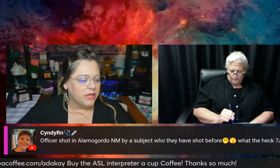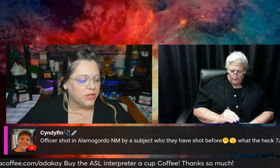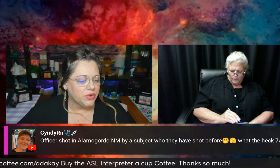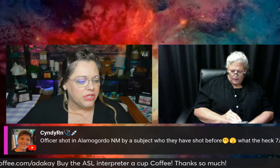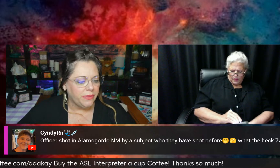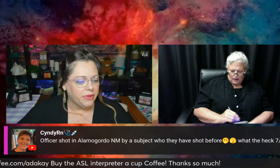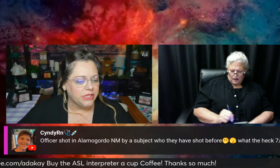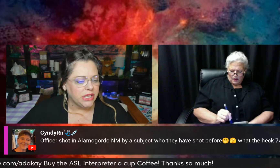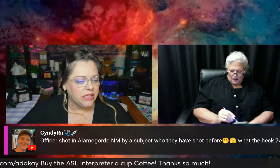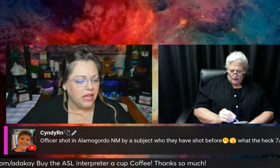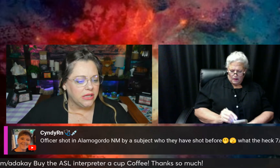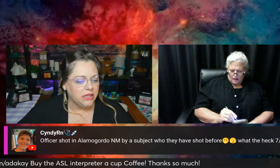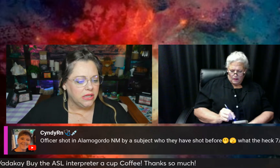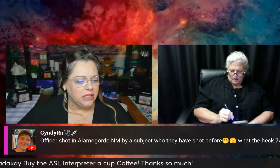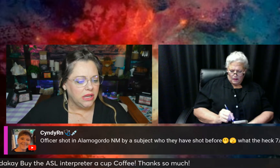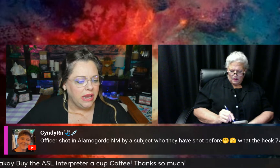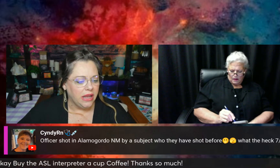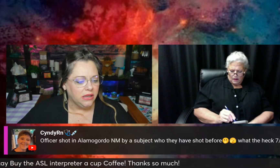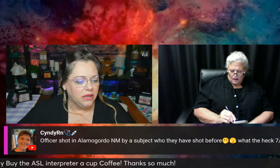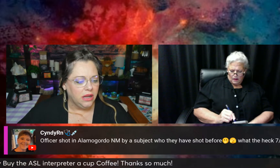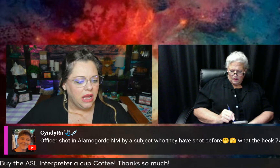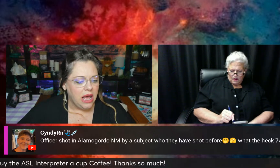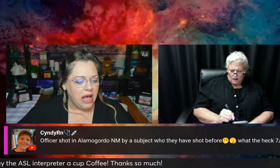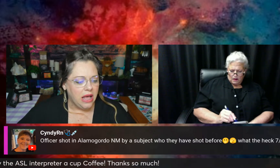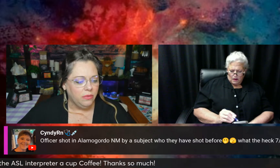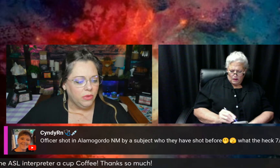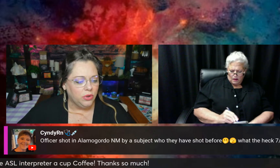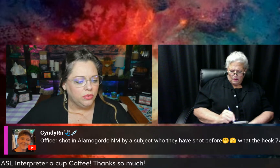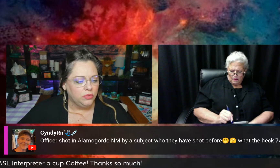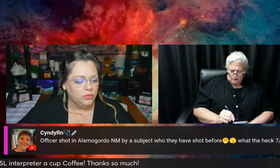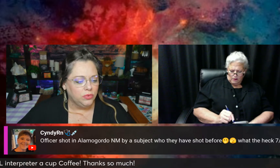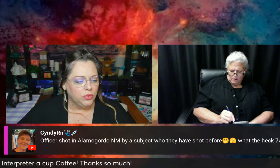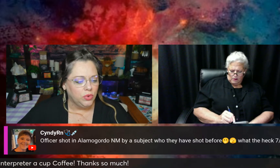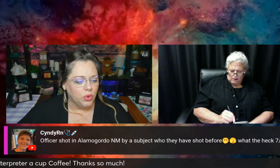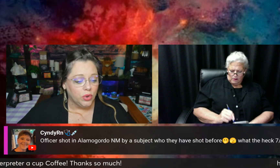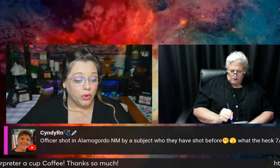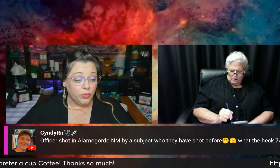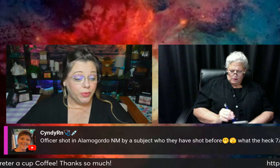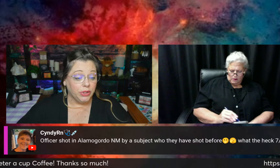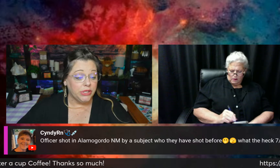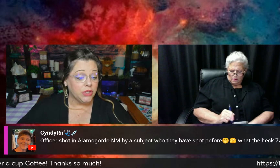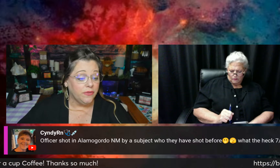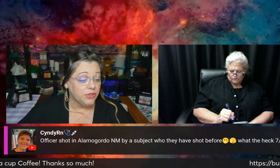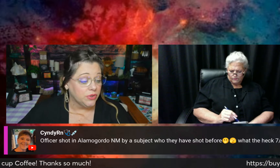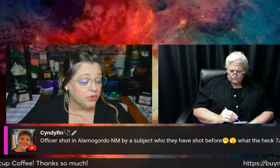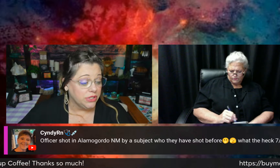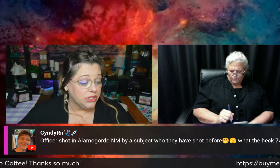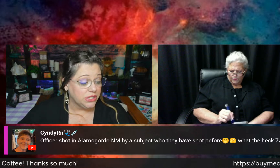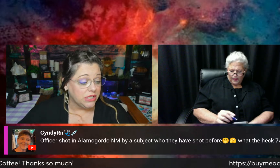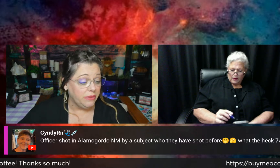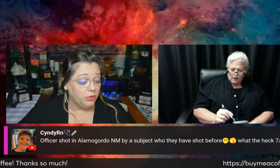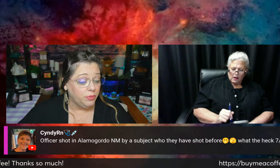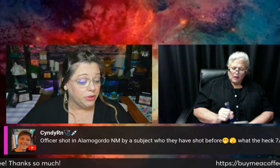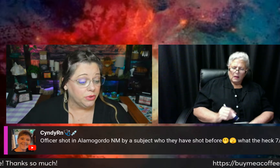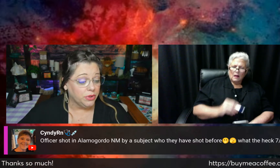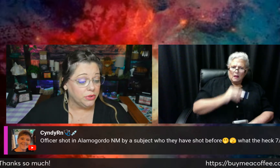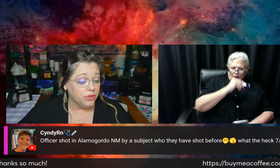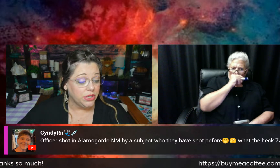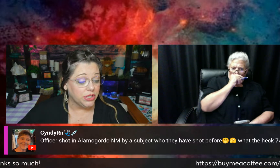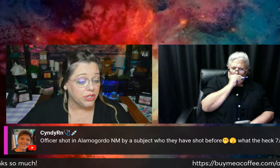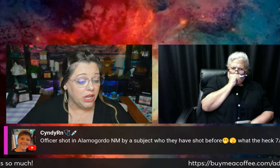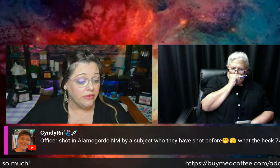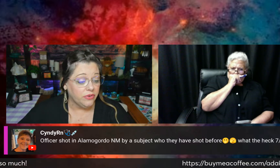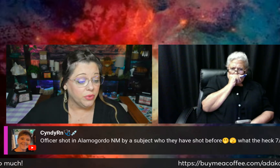New Mexico State Police say that an Almo Gordo police officer is in stable but